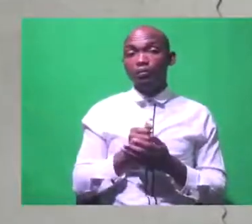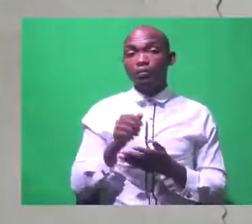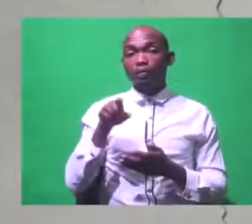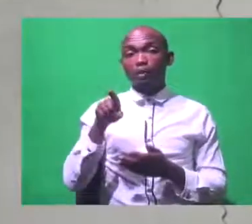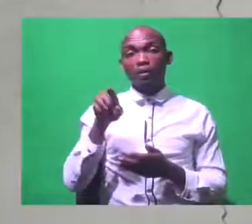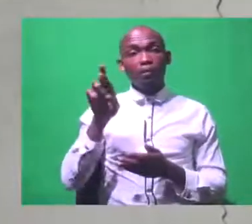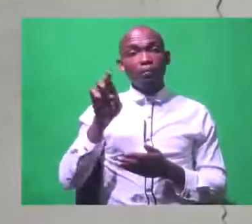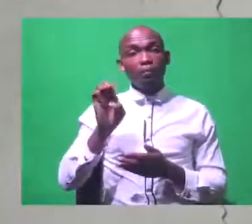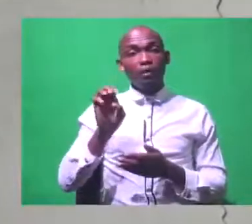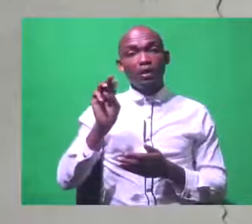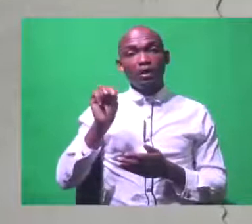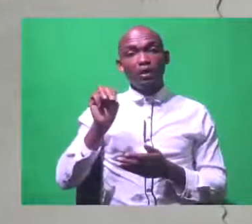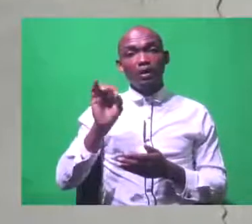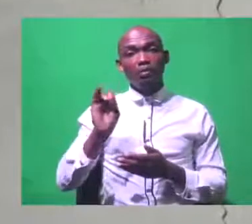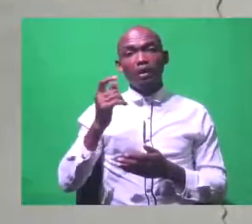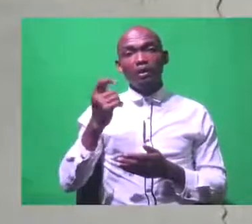primitive